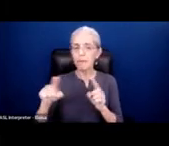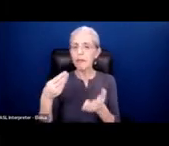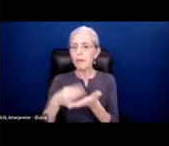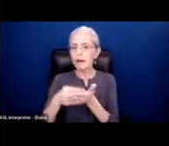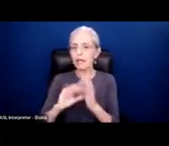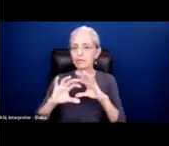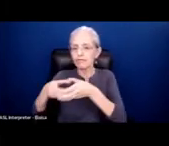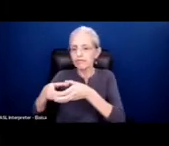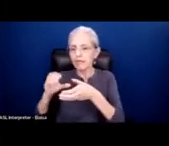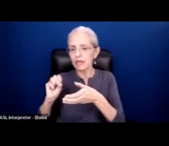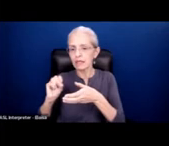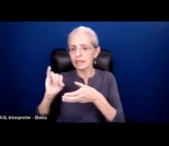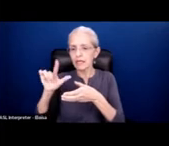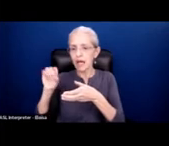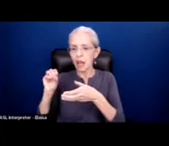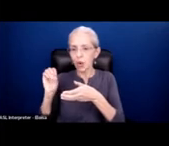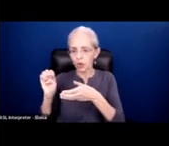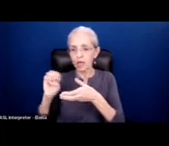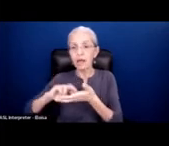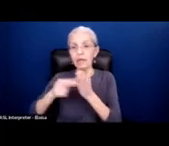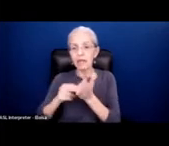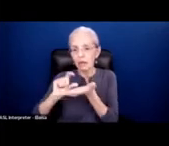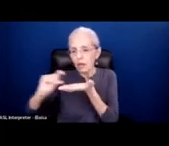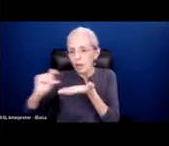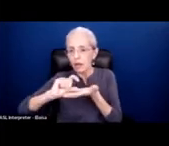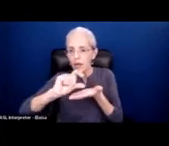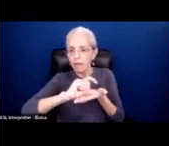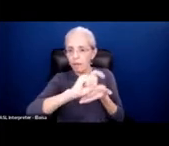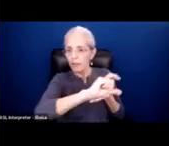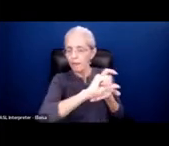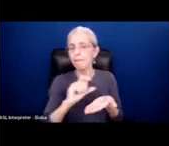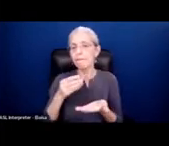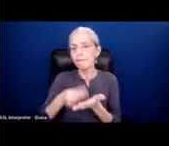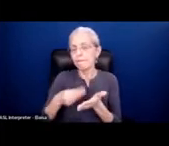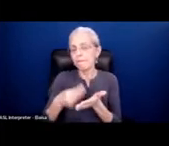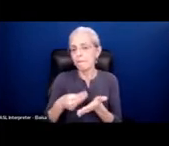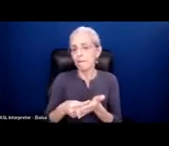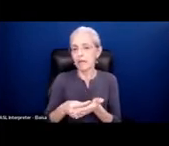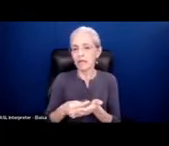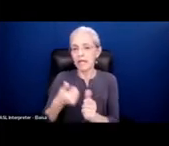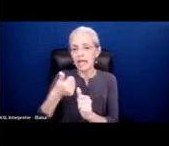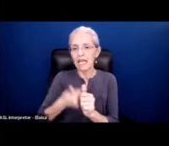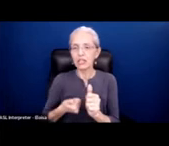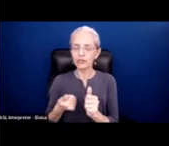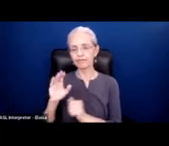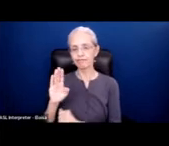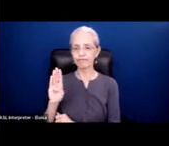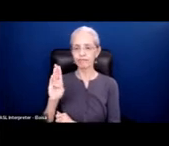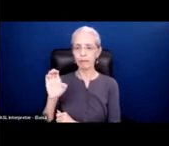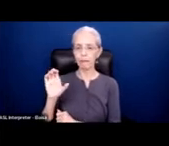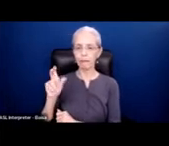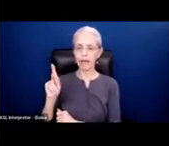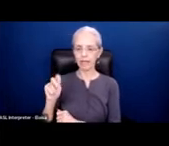So we call them different buckets, and the buckets, each bucket has to be, it's a specific reason that you're using that